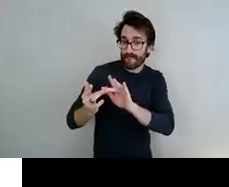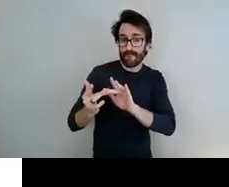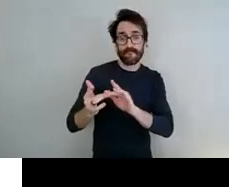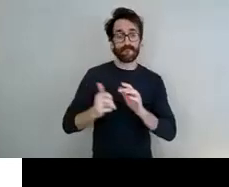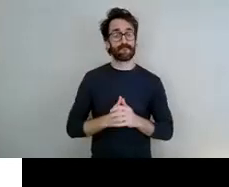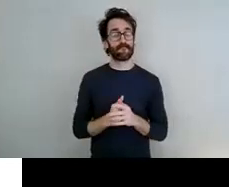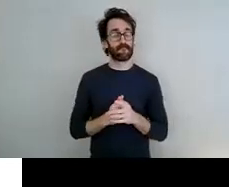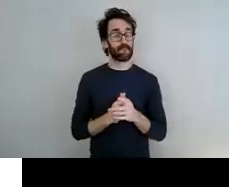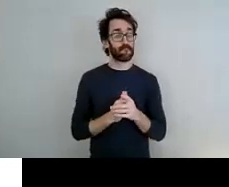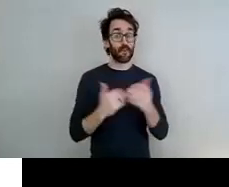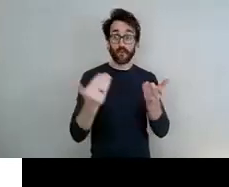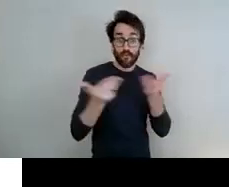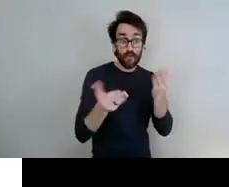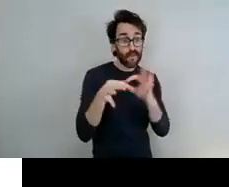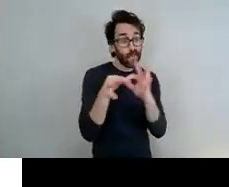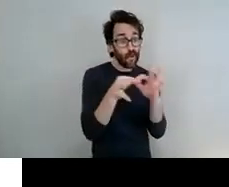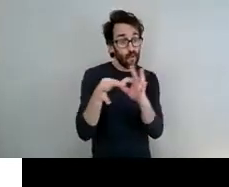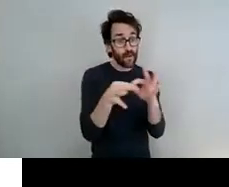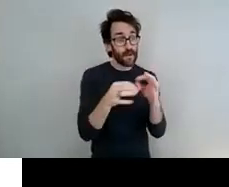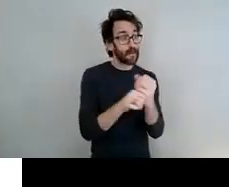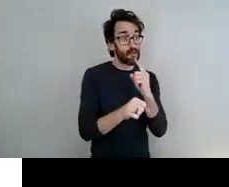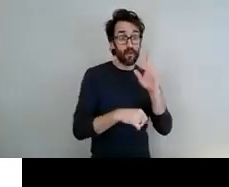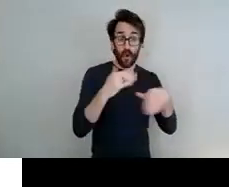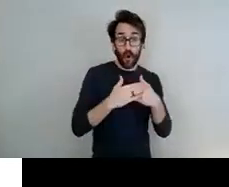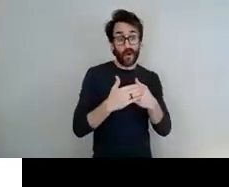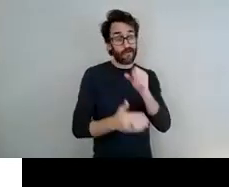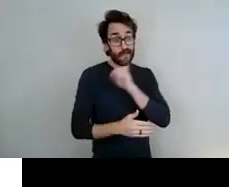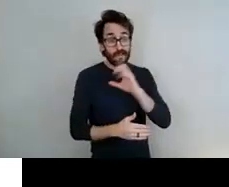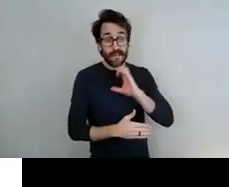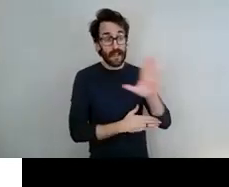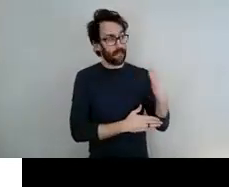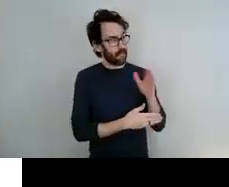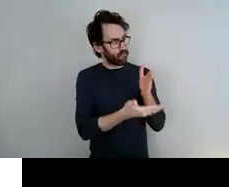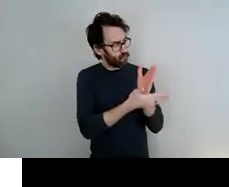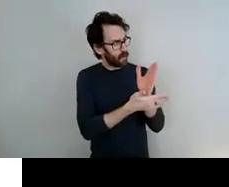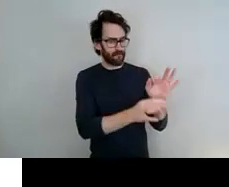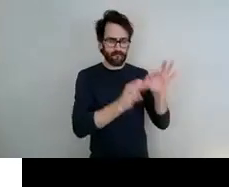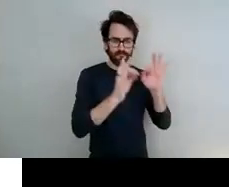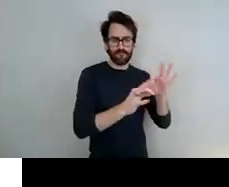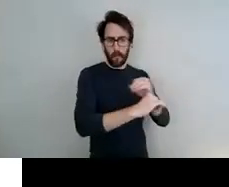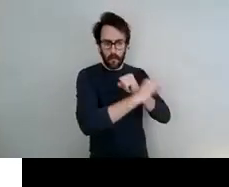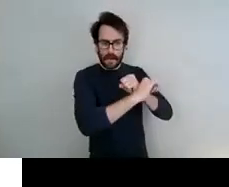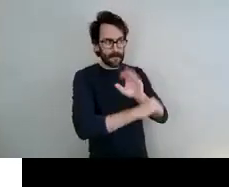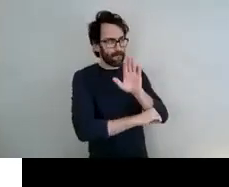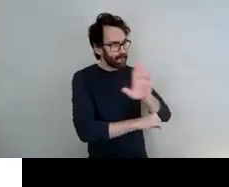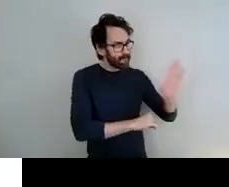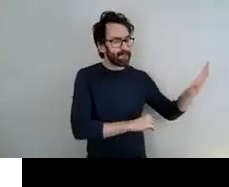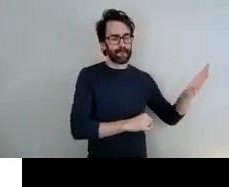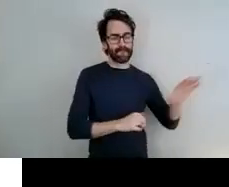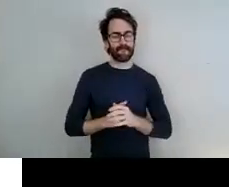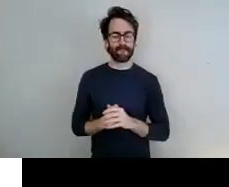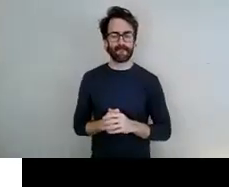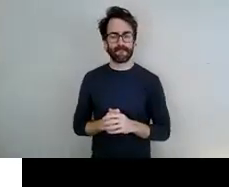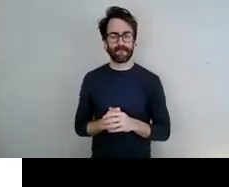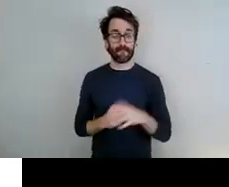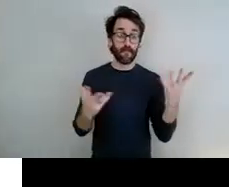and advocacy to ensure the rights of seniors are protected, as well as working towards the prevention of elder abuse, not only